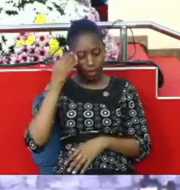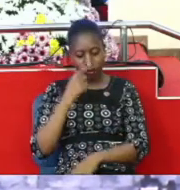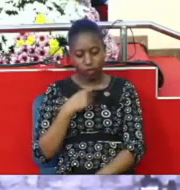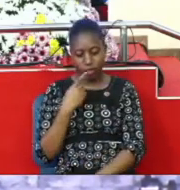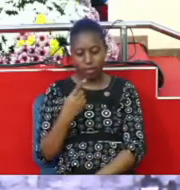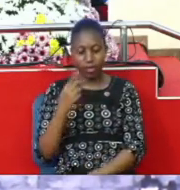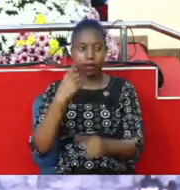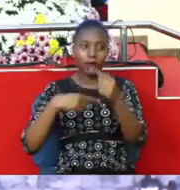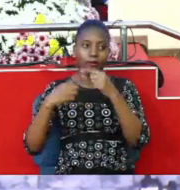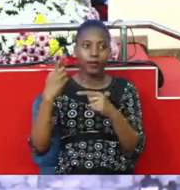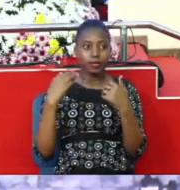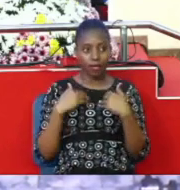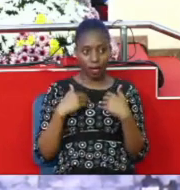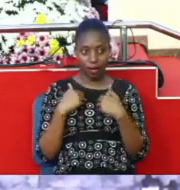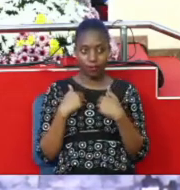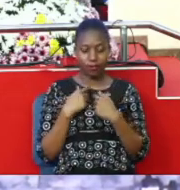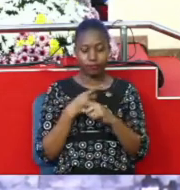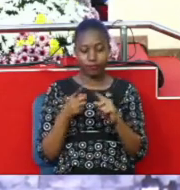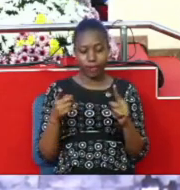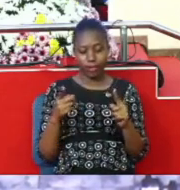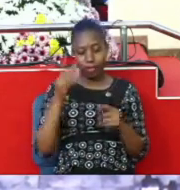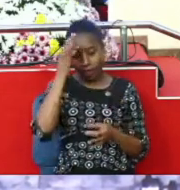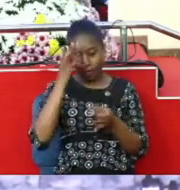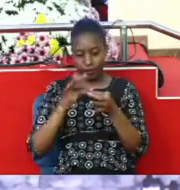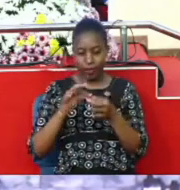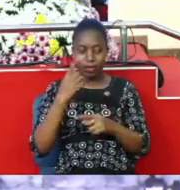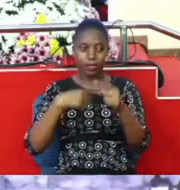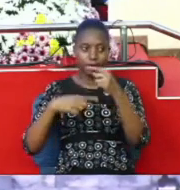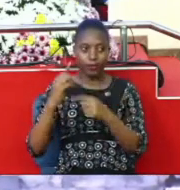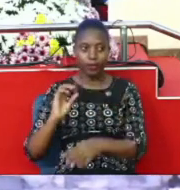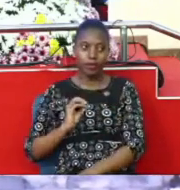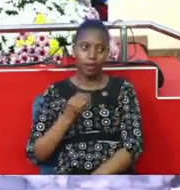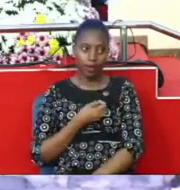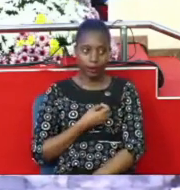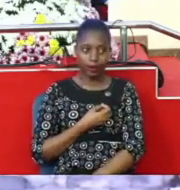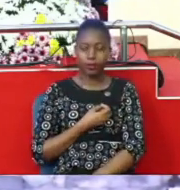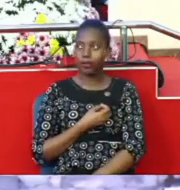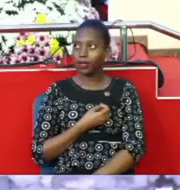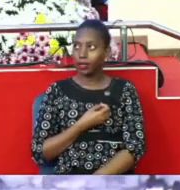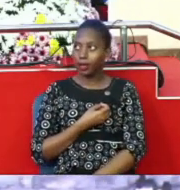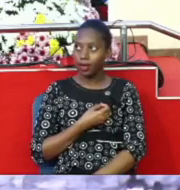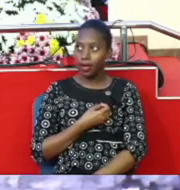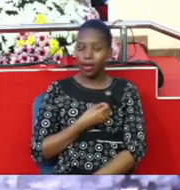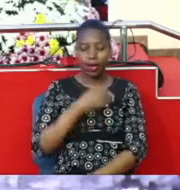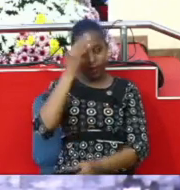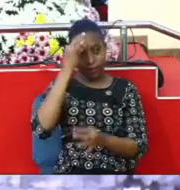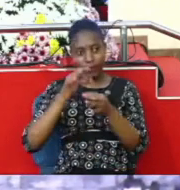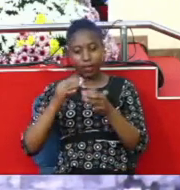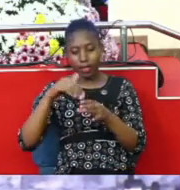But faith is our victory. And faith in God and what God can do.